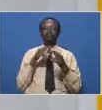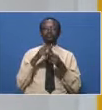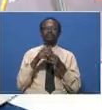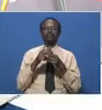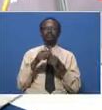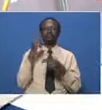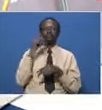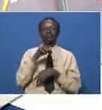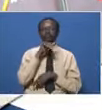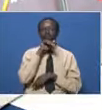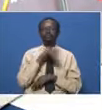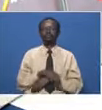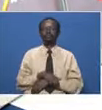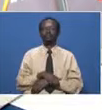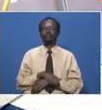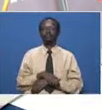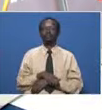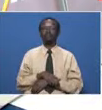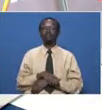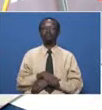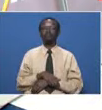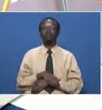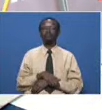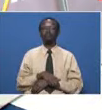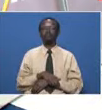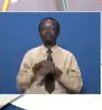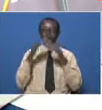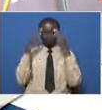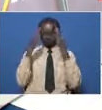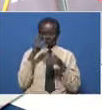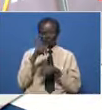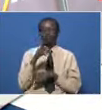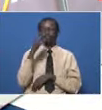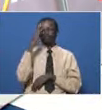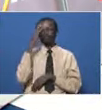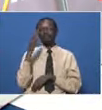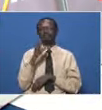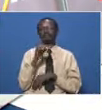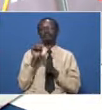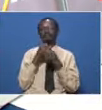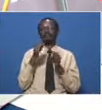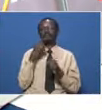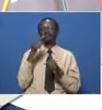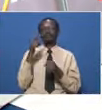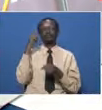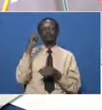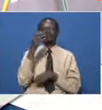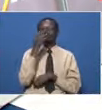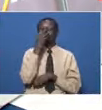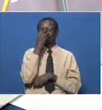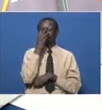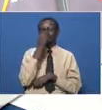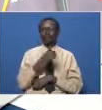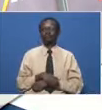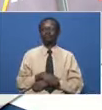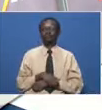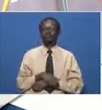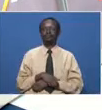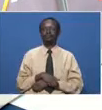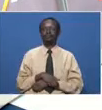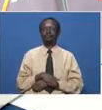called? Well, you know, I can't tell you what Raila was called, and I can't tell you what William Ruto was called generally. Okay. Do you understand